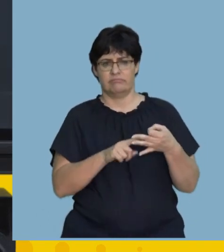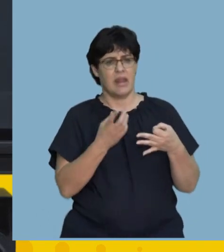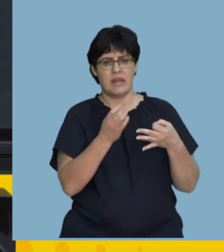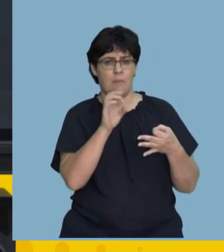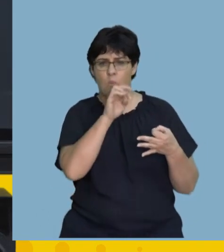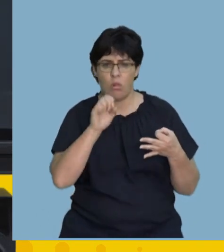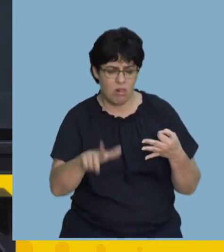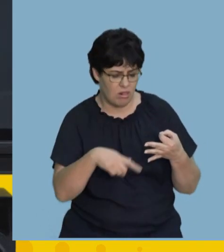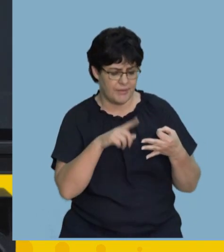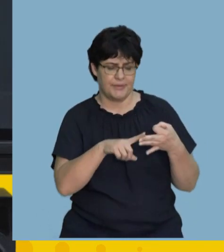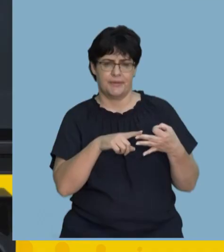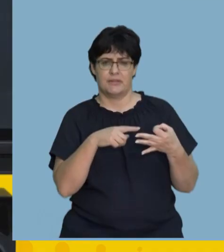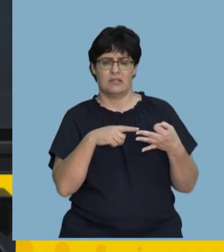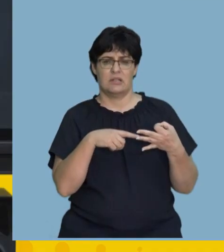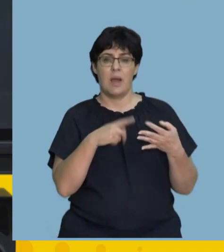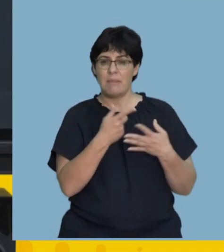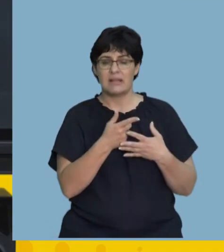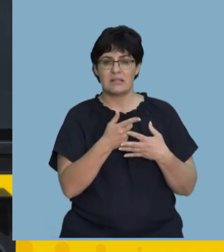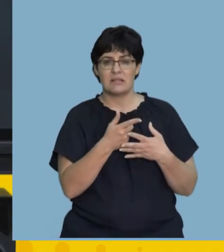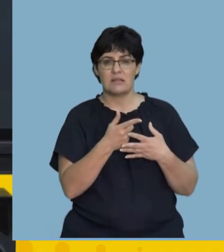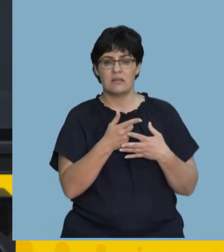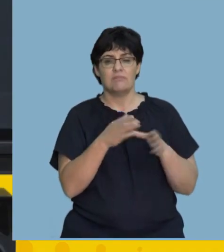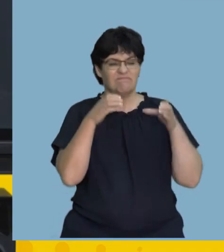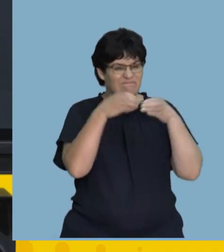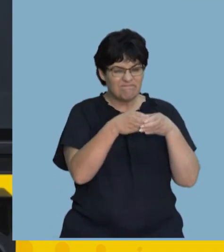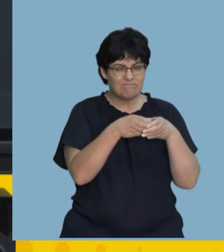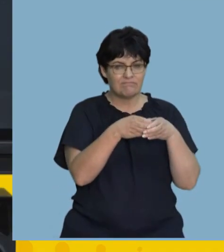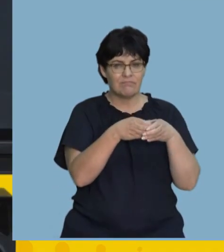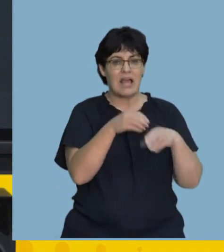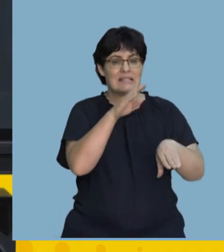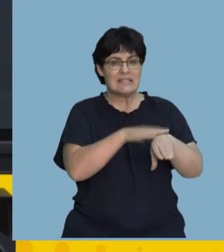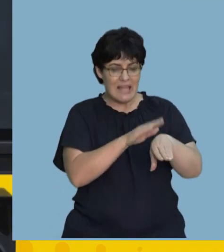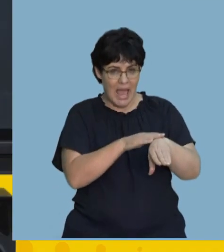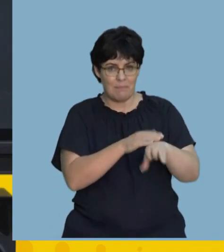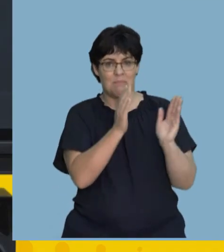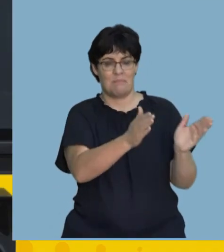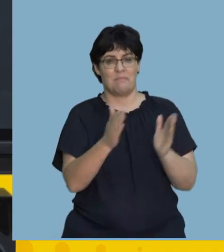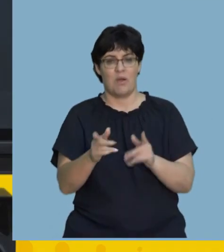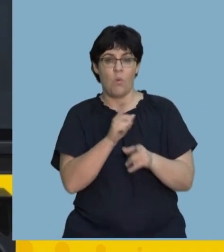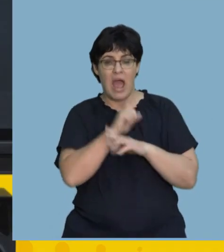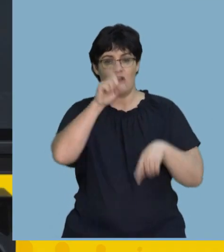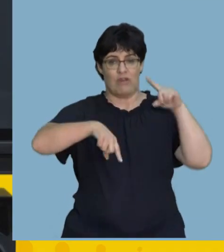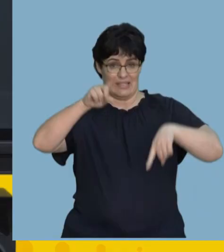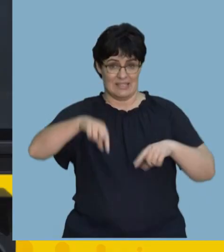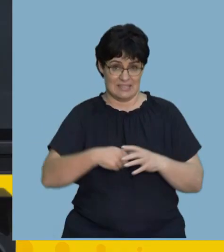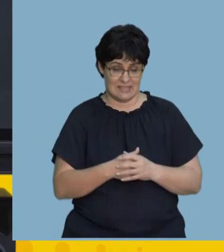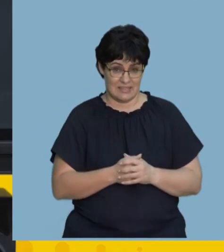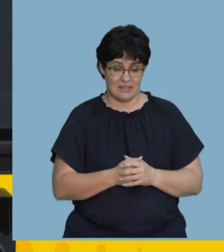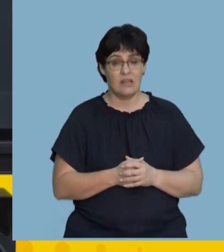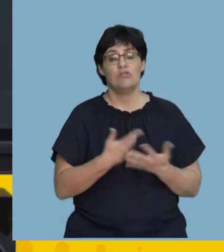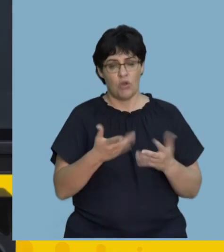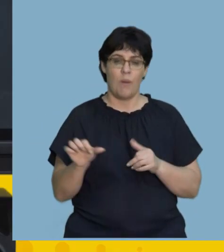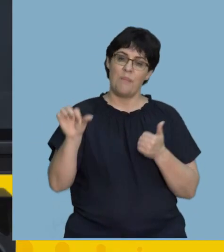moles, but it should be confined to a time interval because we're talking rate. So that goes back again to